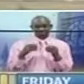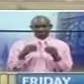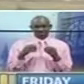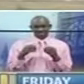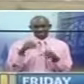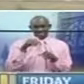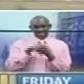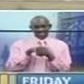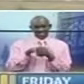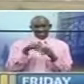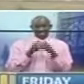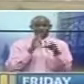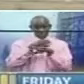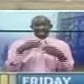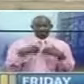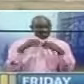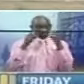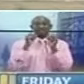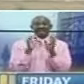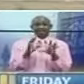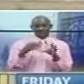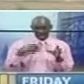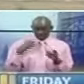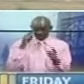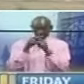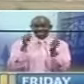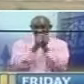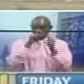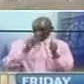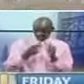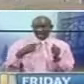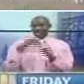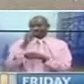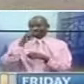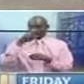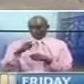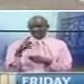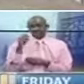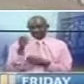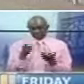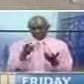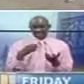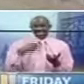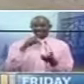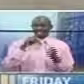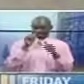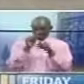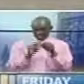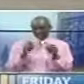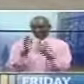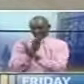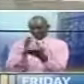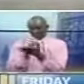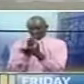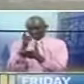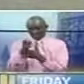the cross country, now we'll have to target for 10,000 and 5,000. Athletes will be divided as per their departments to score